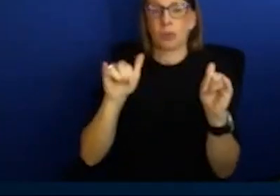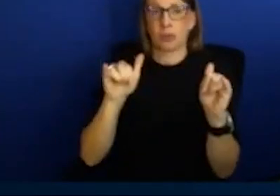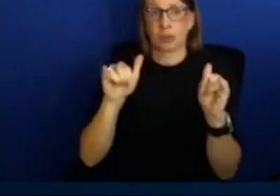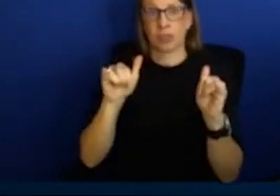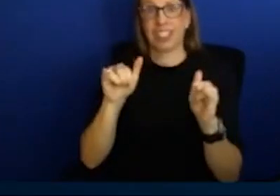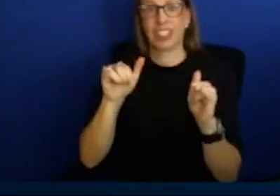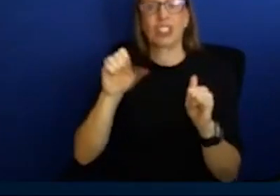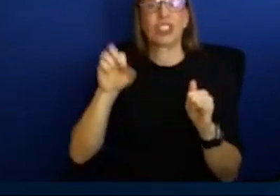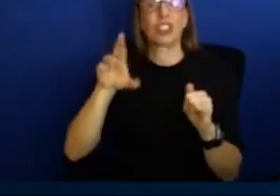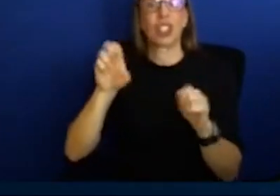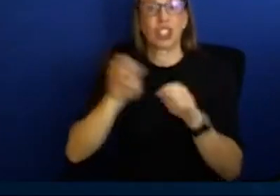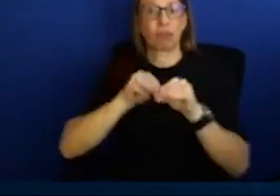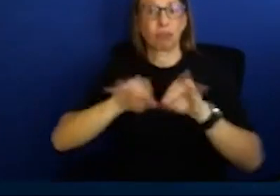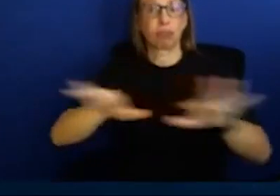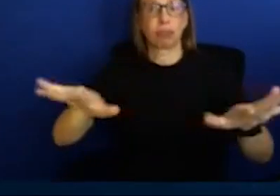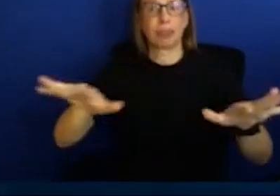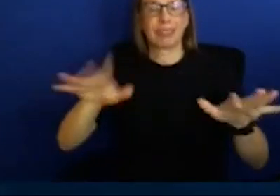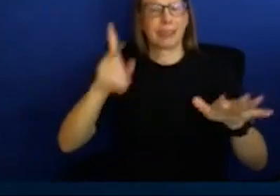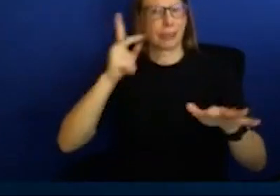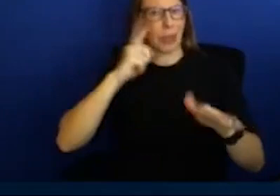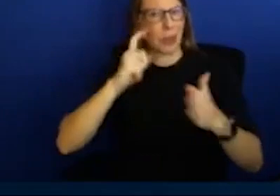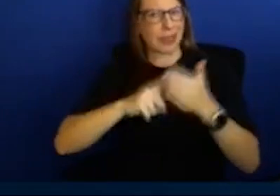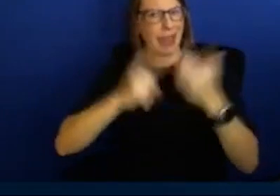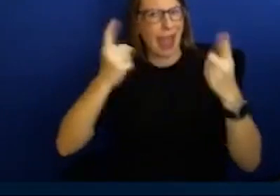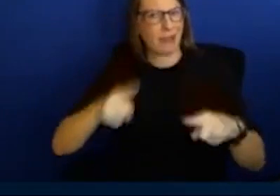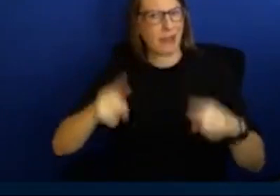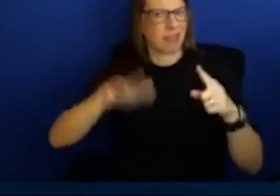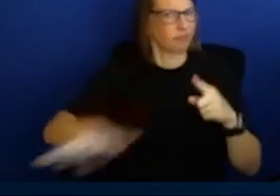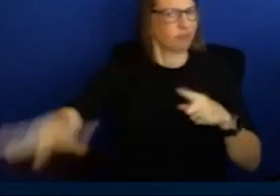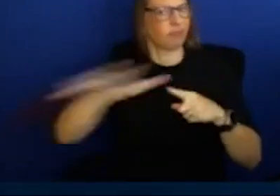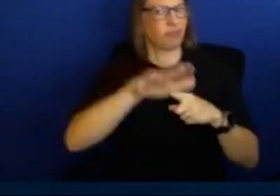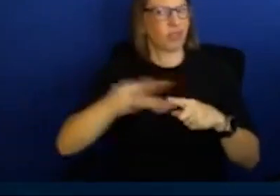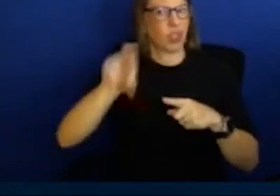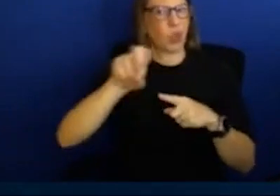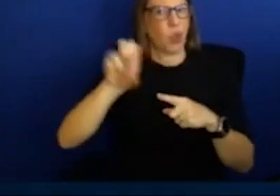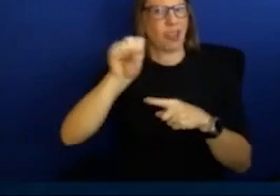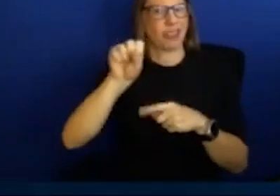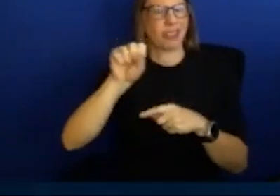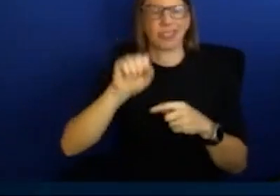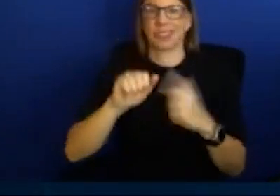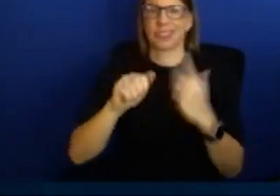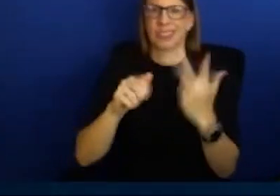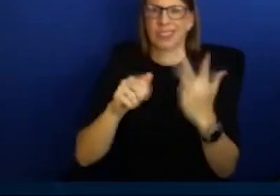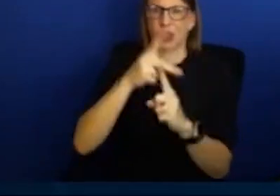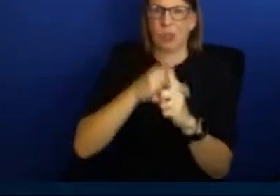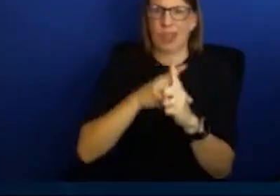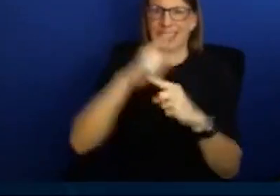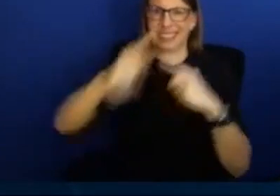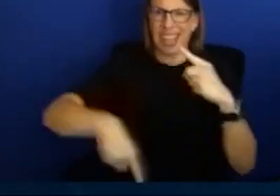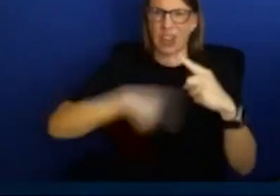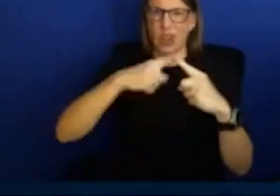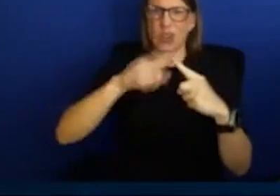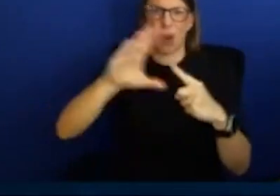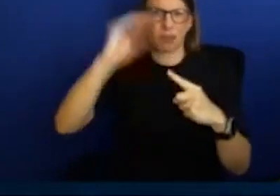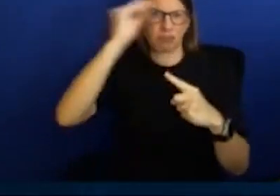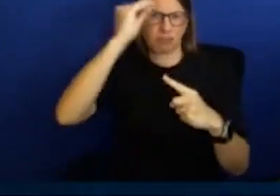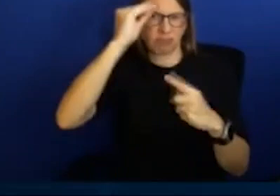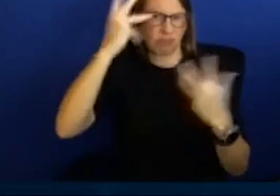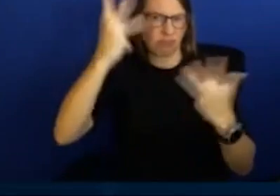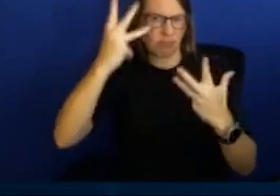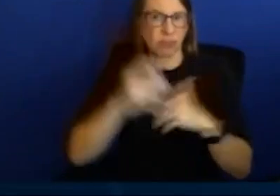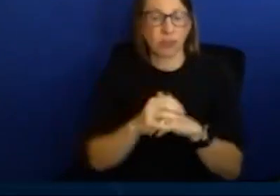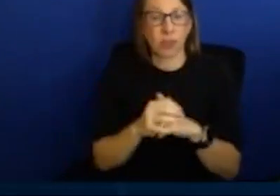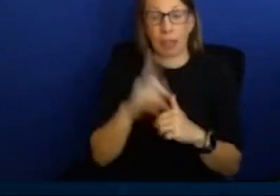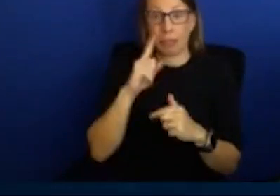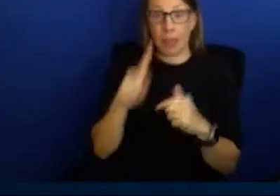generally starting to see that play out across the country. What do you make of that 2-month cycle? Do you think that we have reached